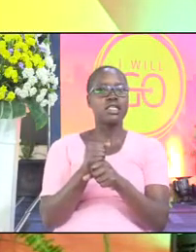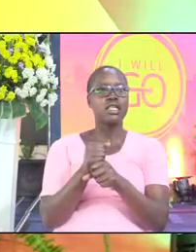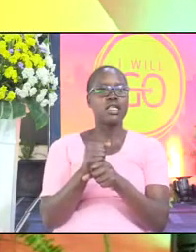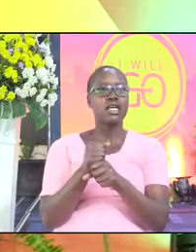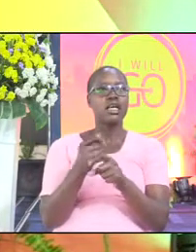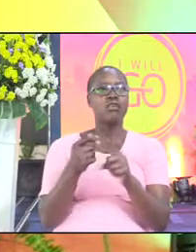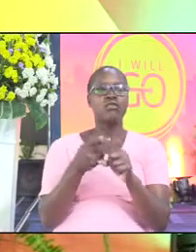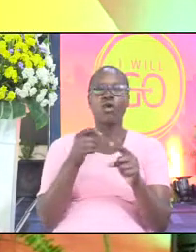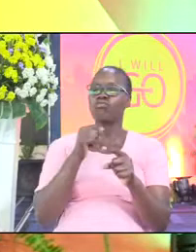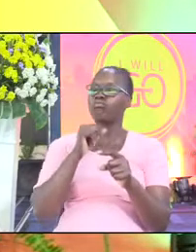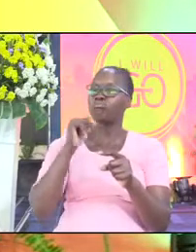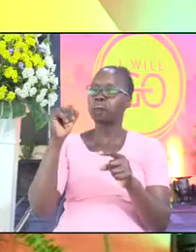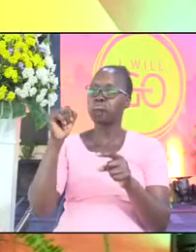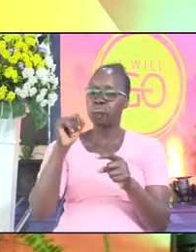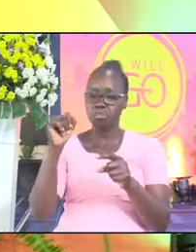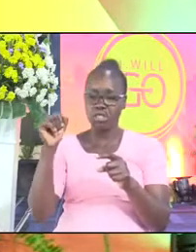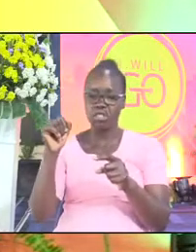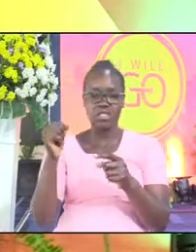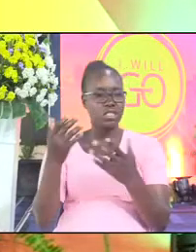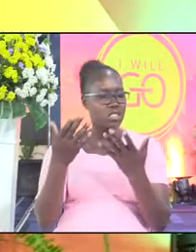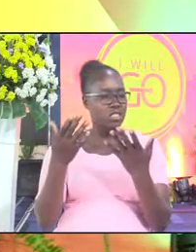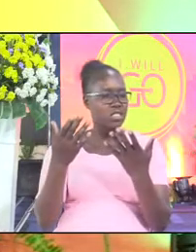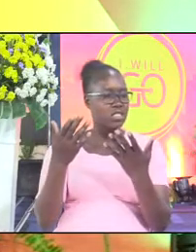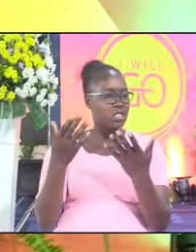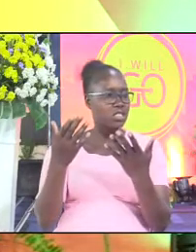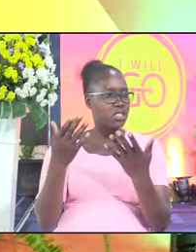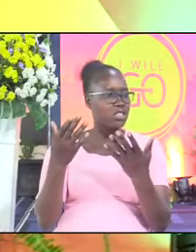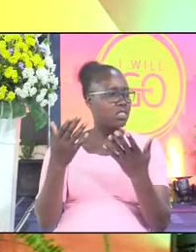from politics, hello,